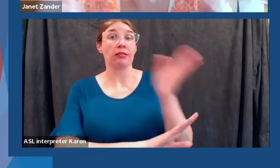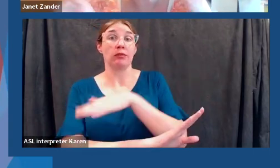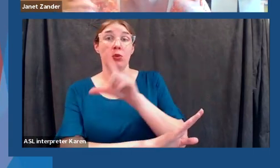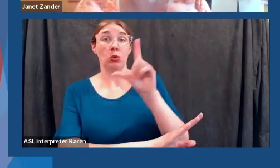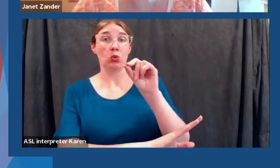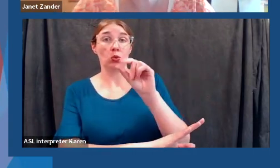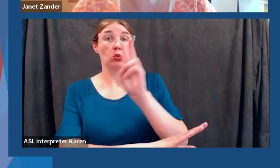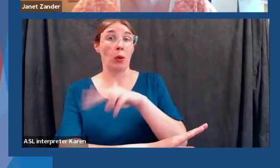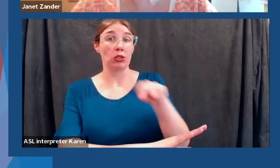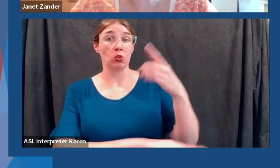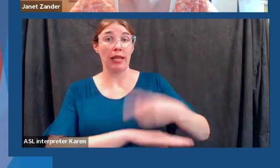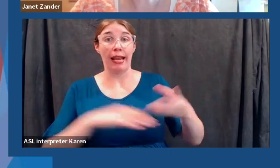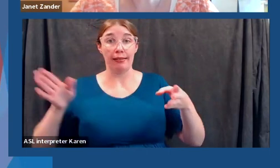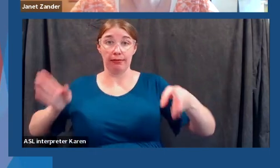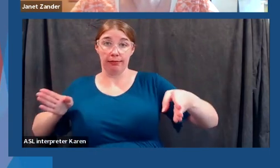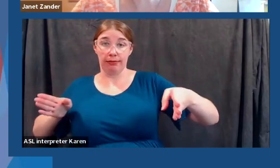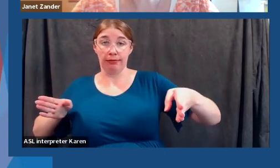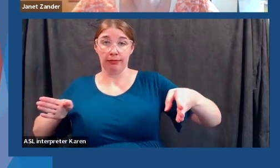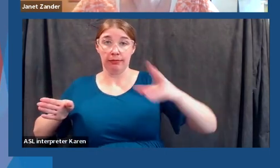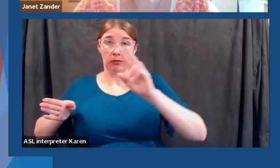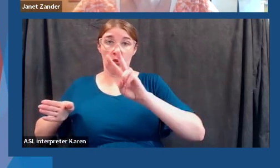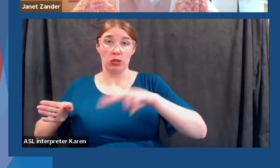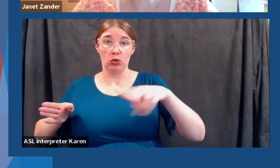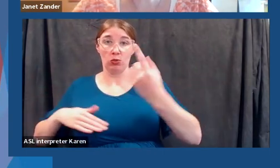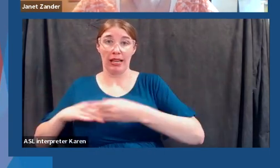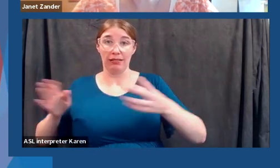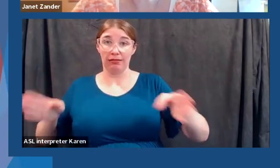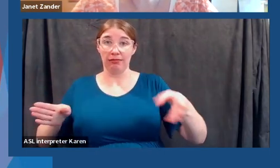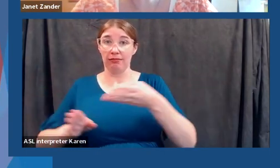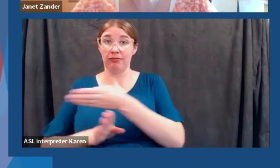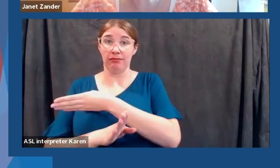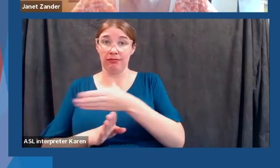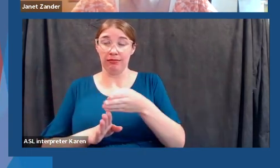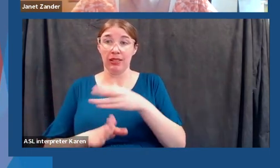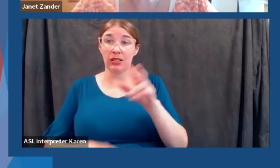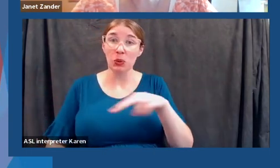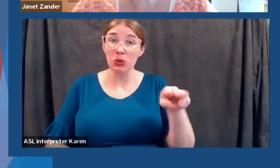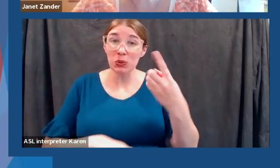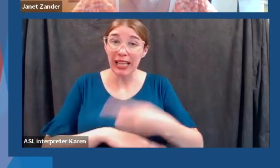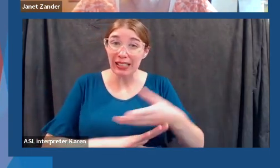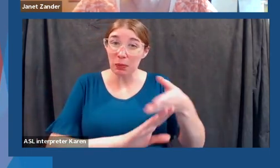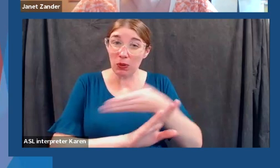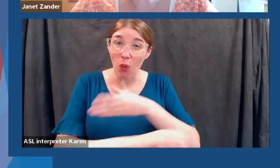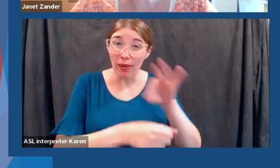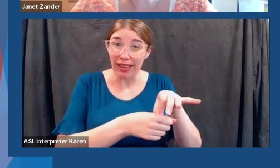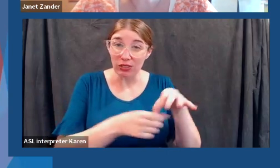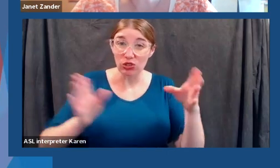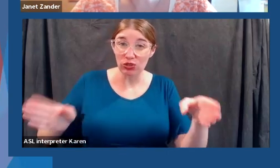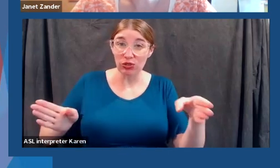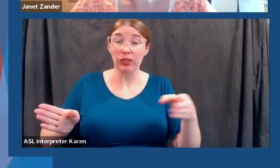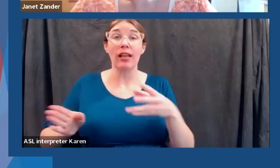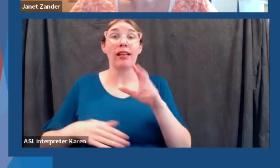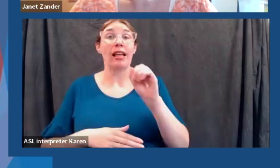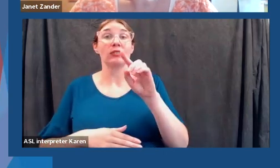So already we're talking about a fairly small window here, 22 days before the election, when they can even come